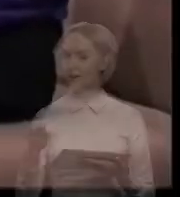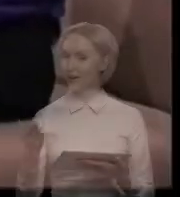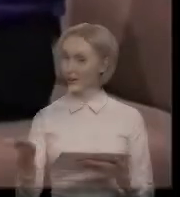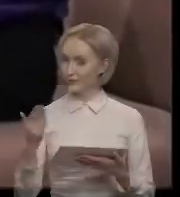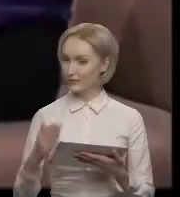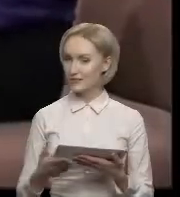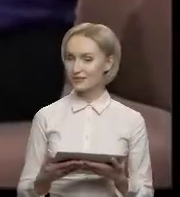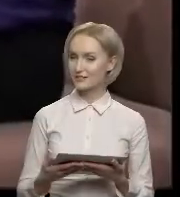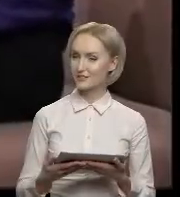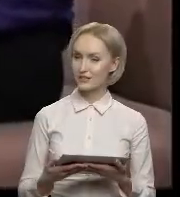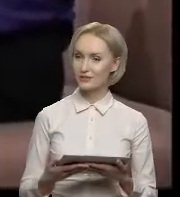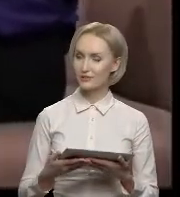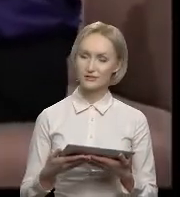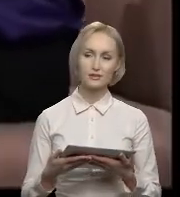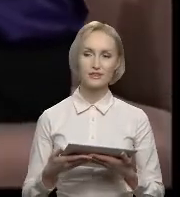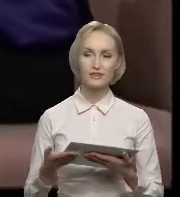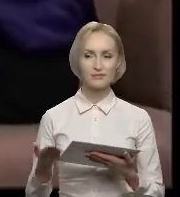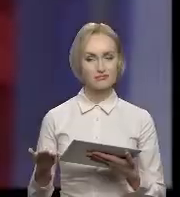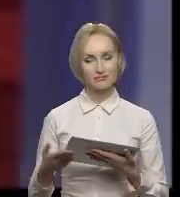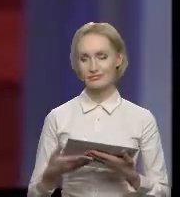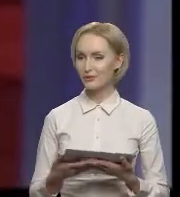What did you do with three kids? You at night, she goes out,